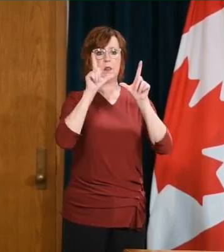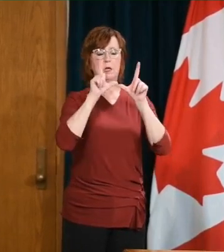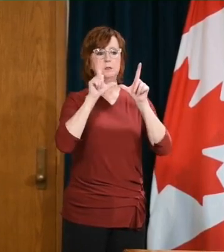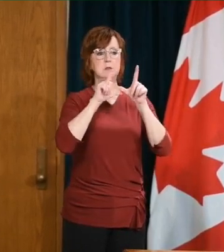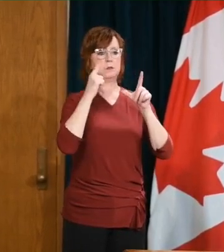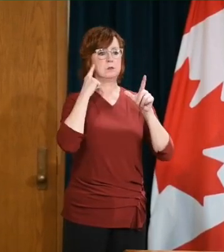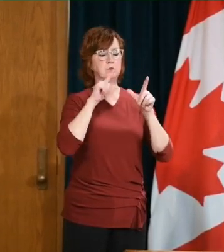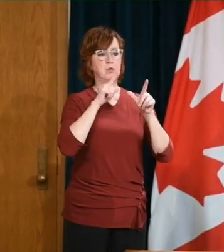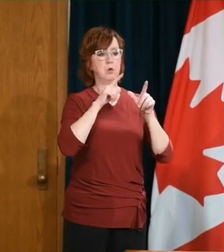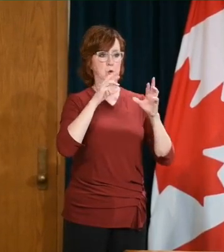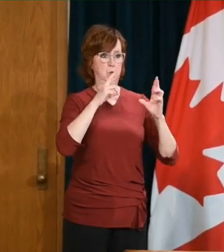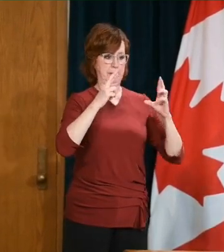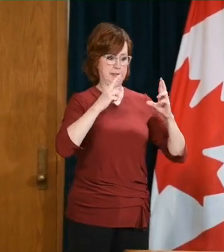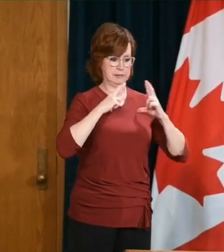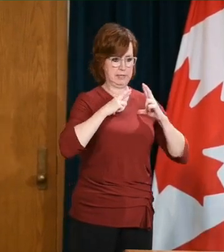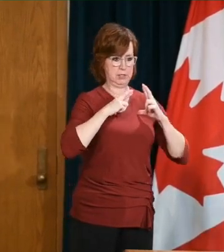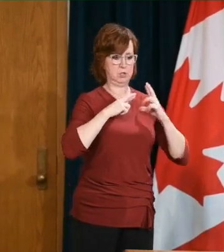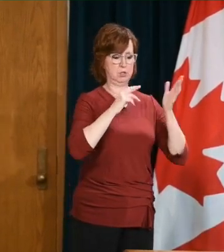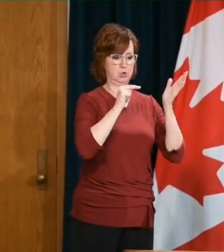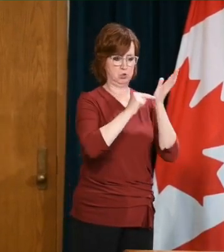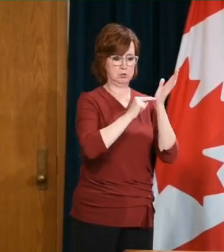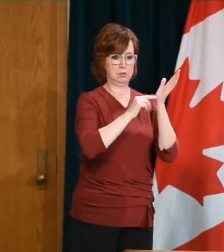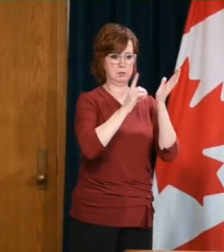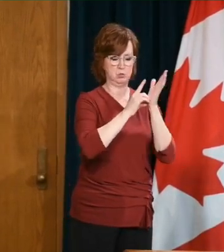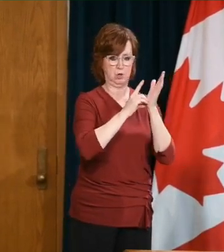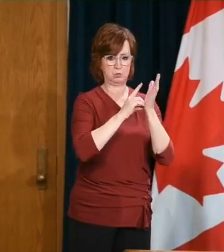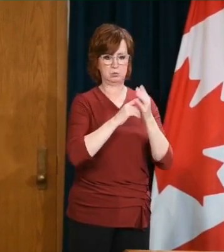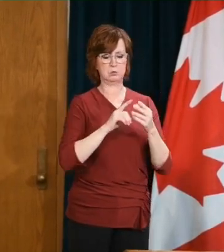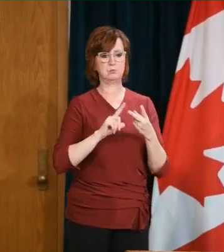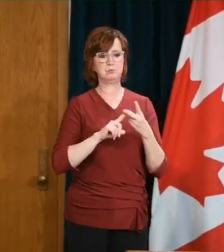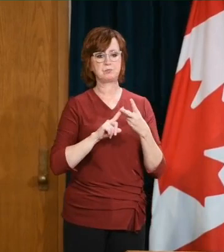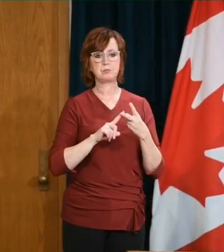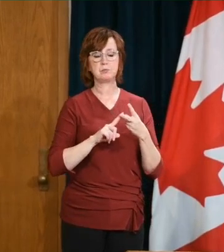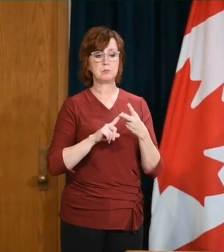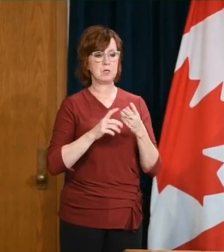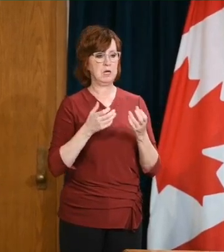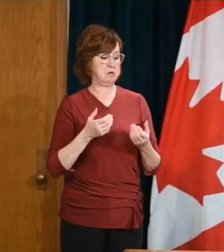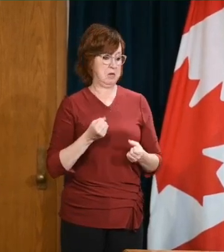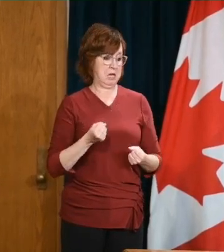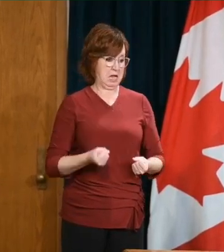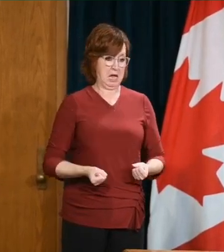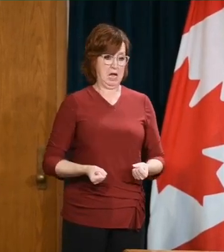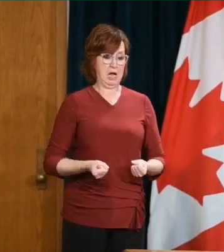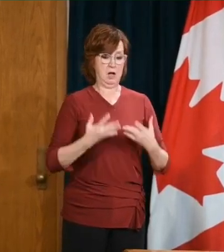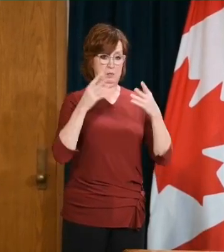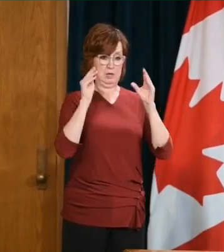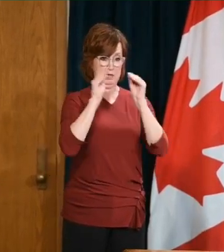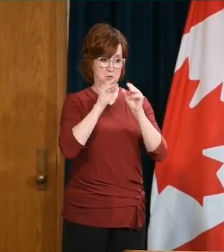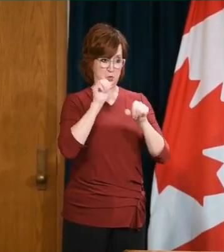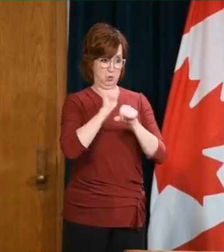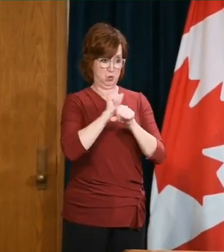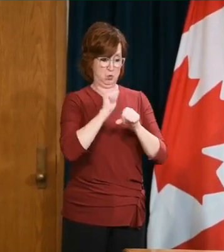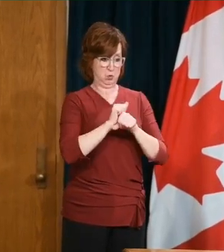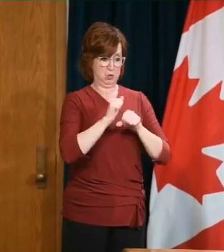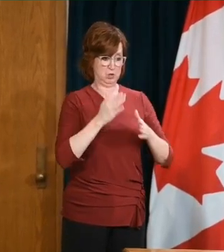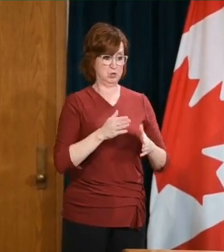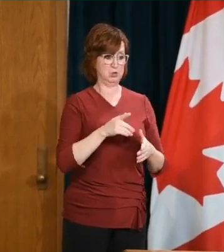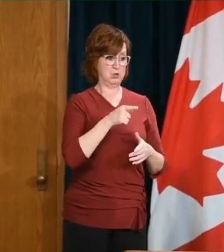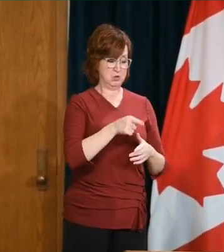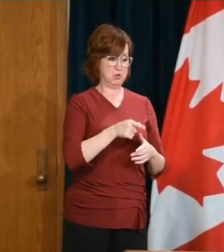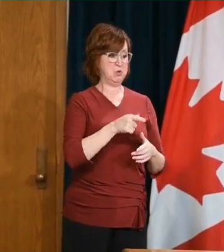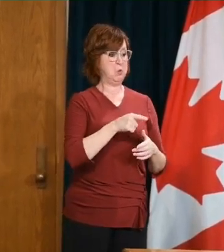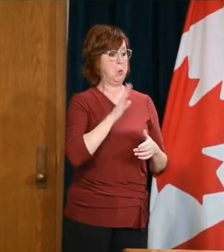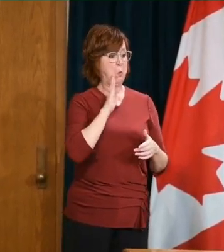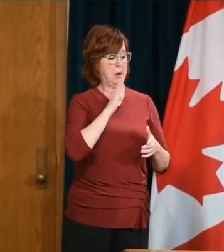I was wondering how many workers you potentially anticipate needing and how many you might expect to get.